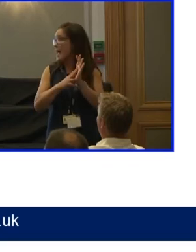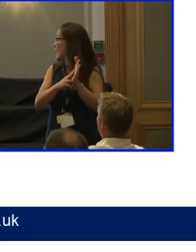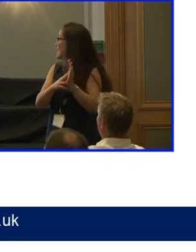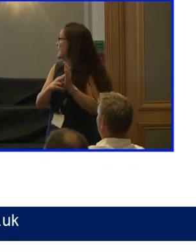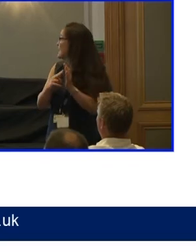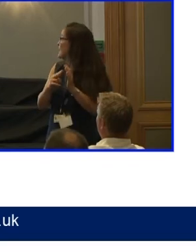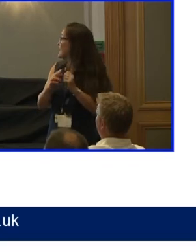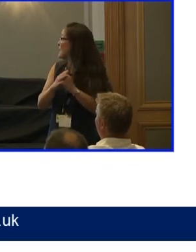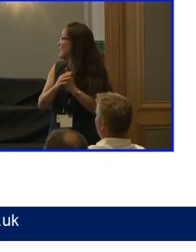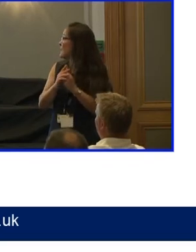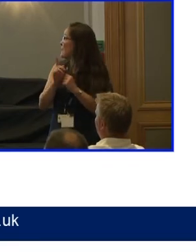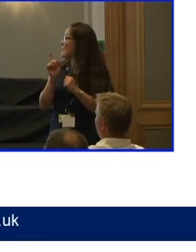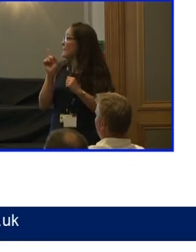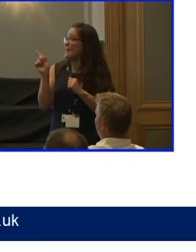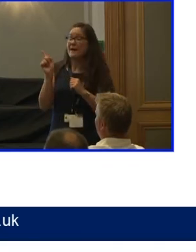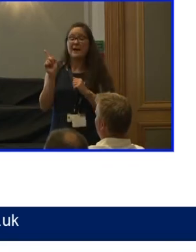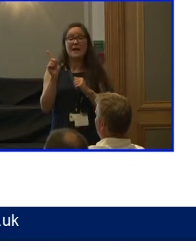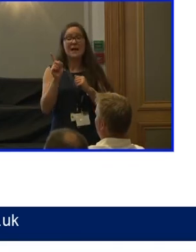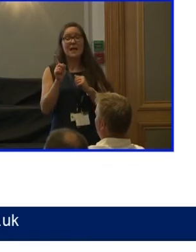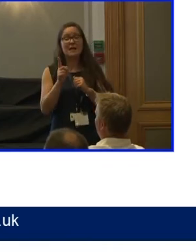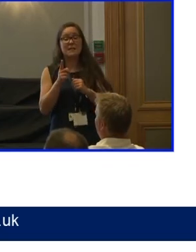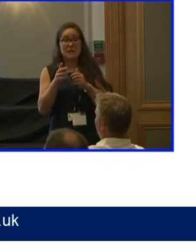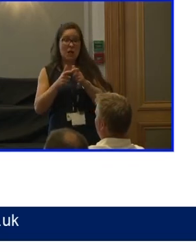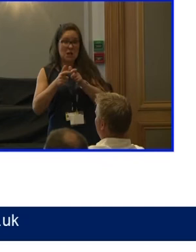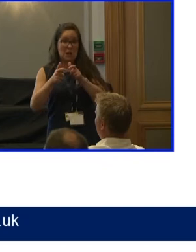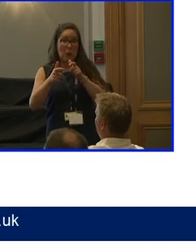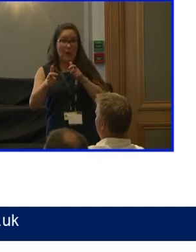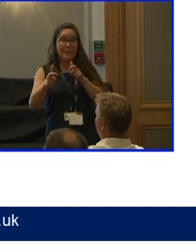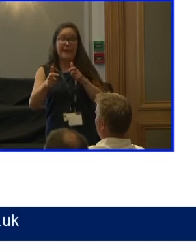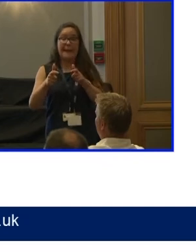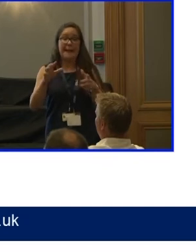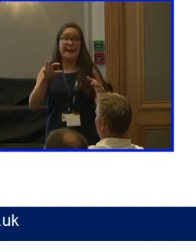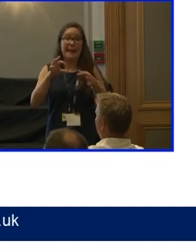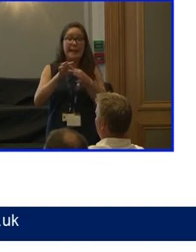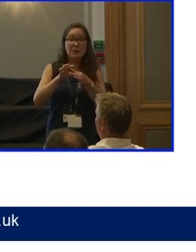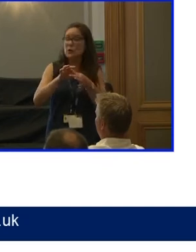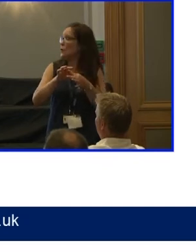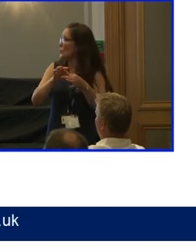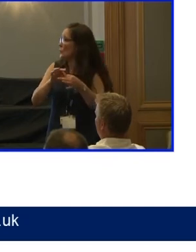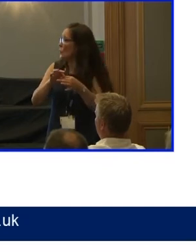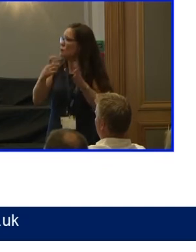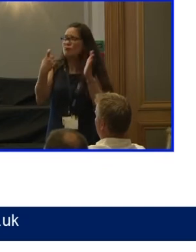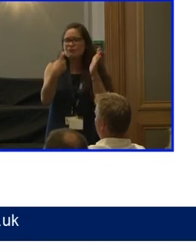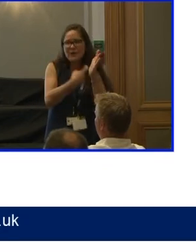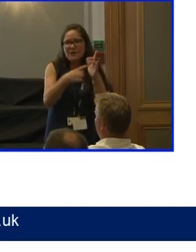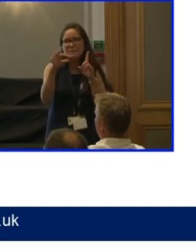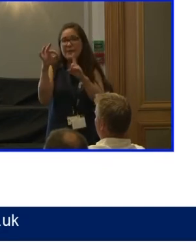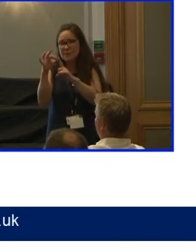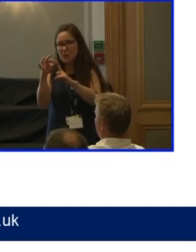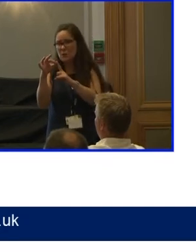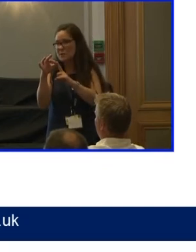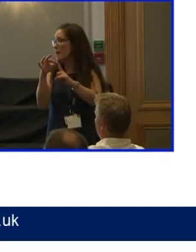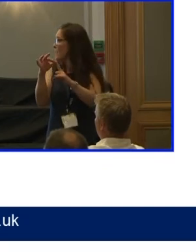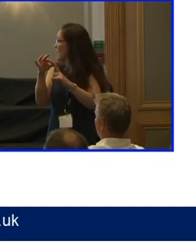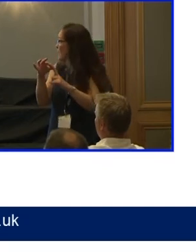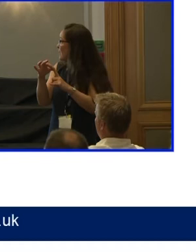were undertaking two studies, one called Sirius, in X-linked retinitis pigmentosa, and one called STAR in